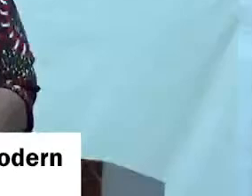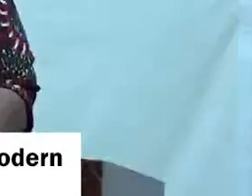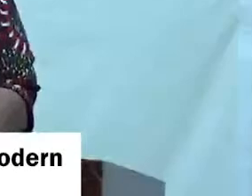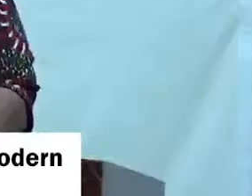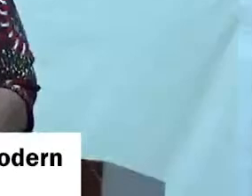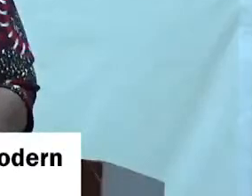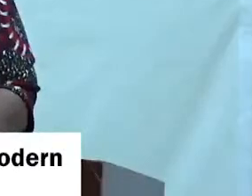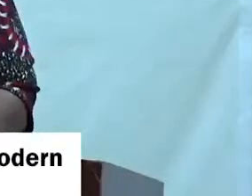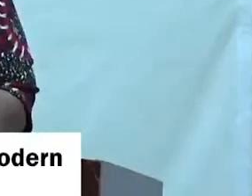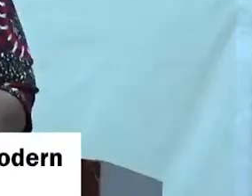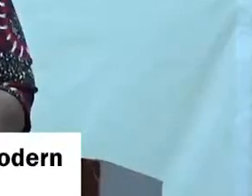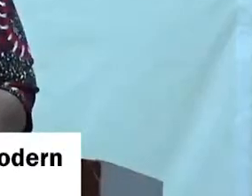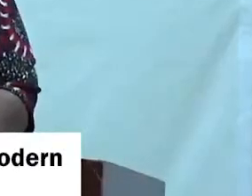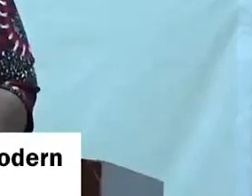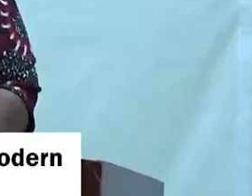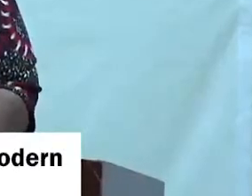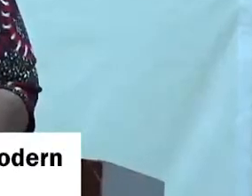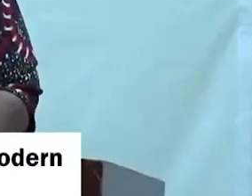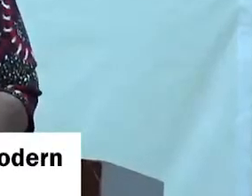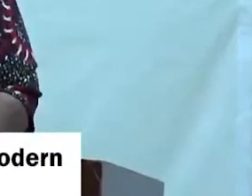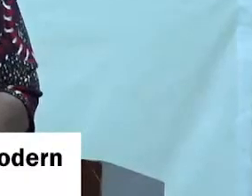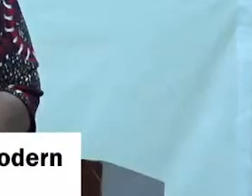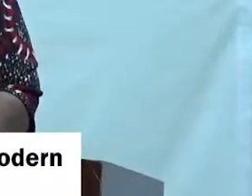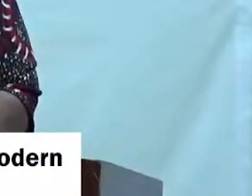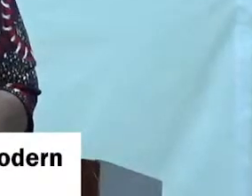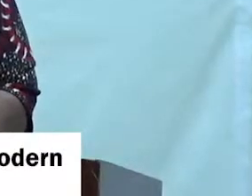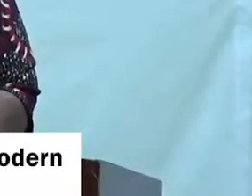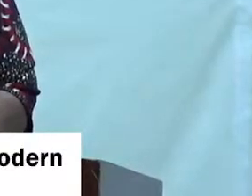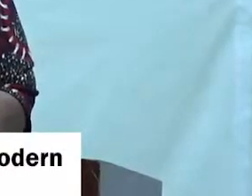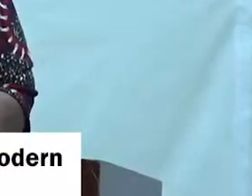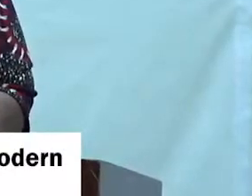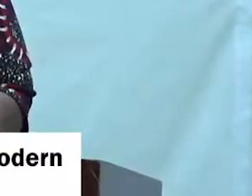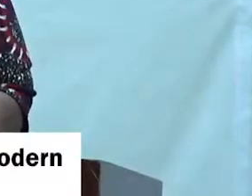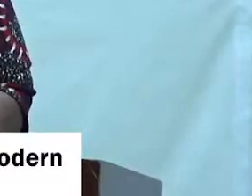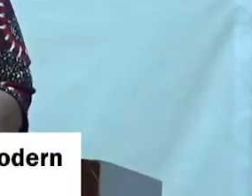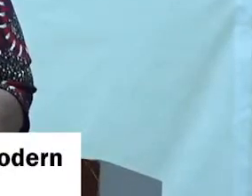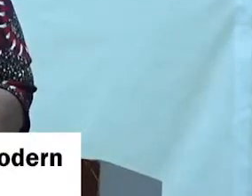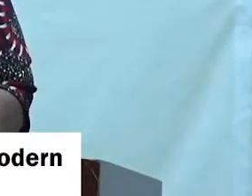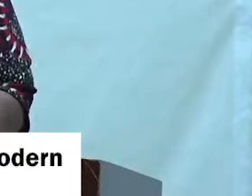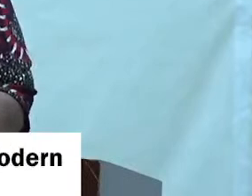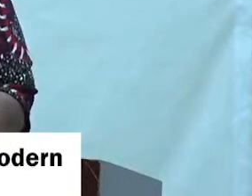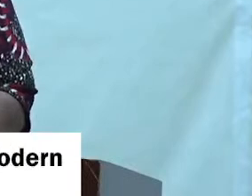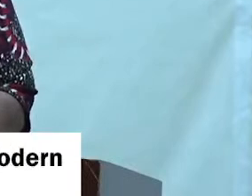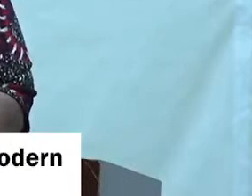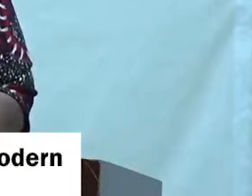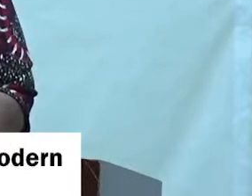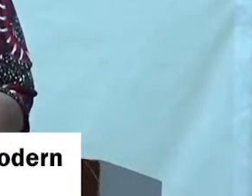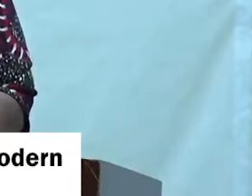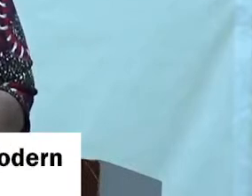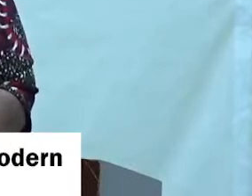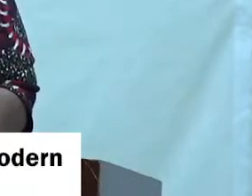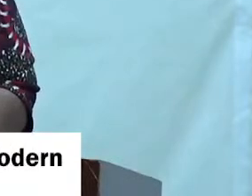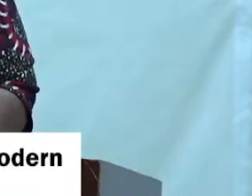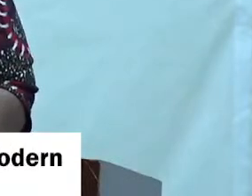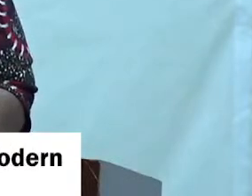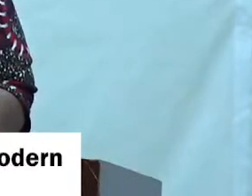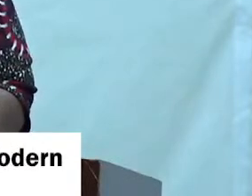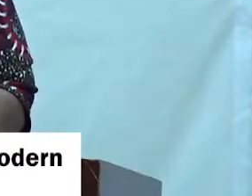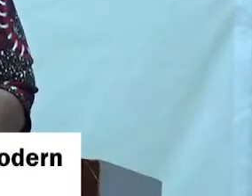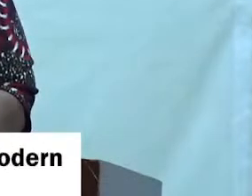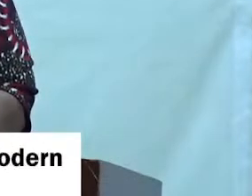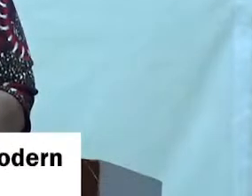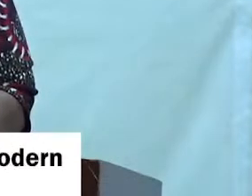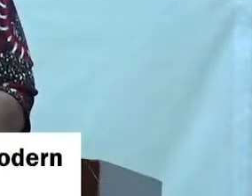best represents democracy, duality of the essence of life, and interdependence. The symbol